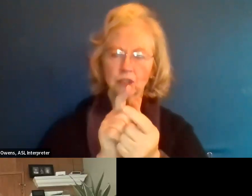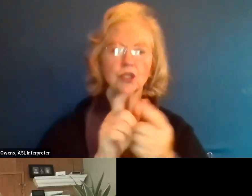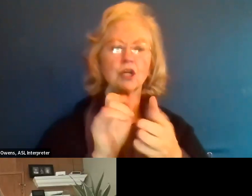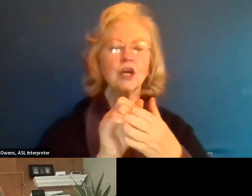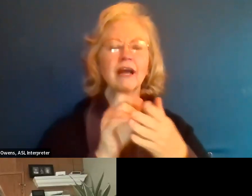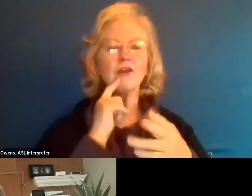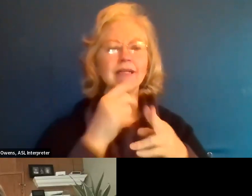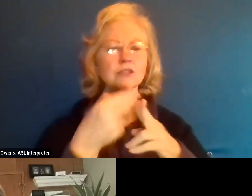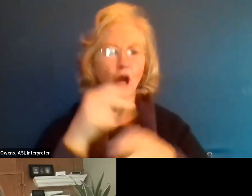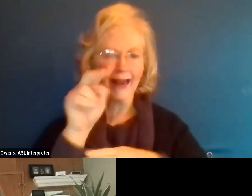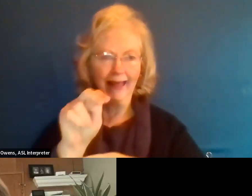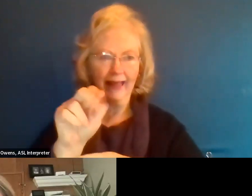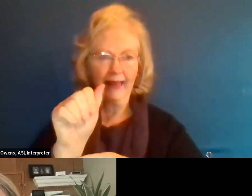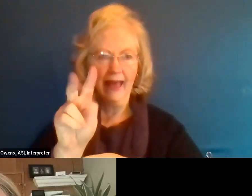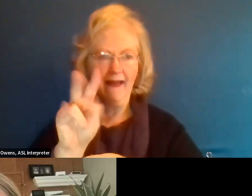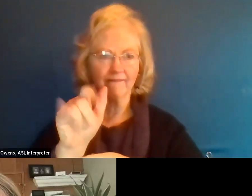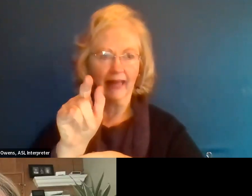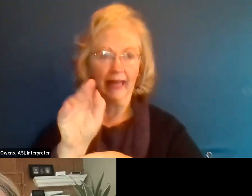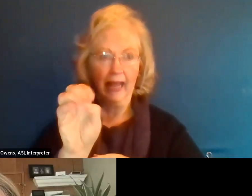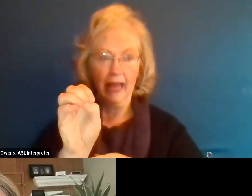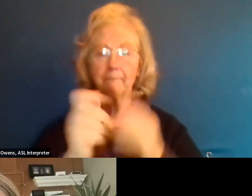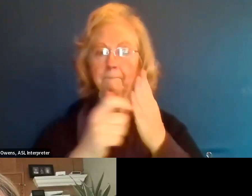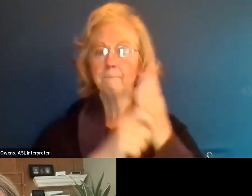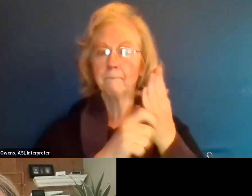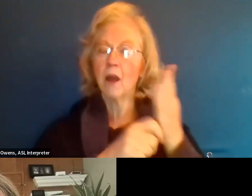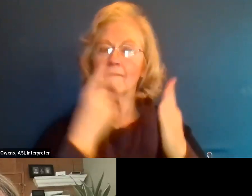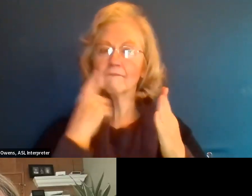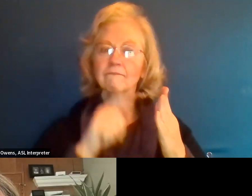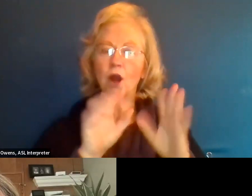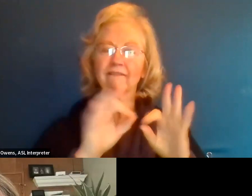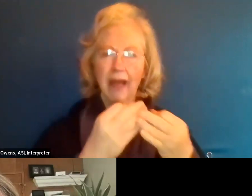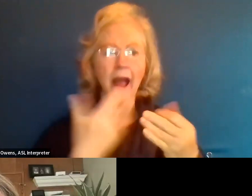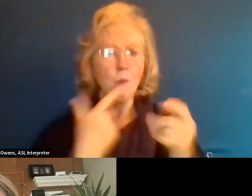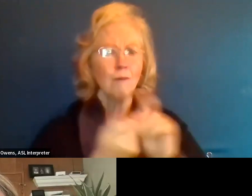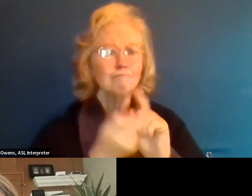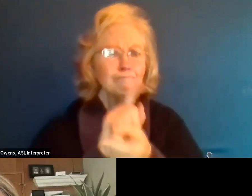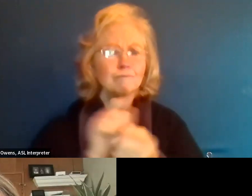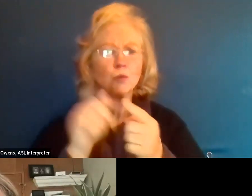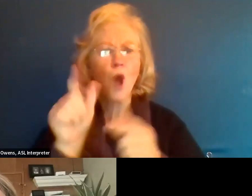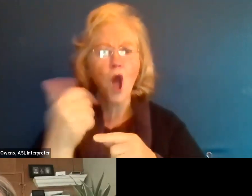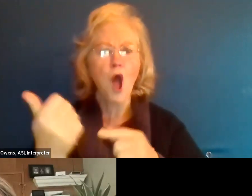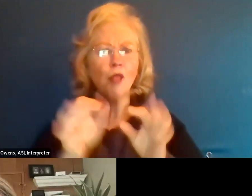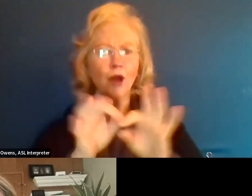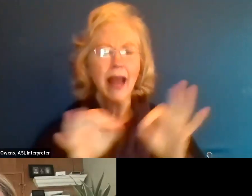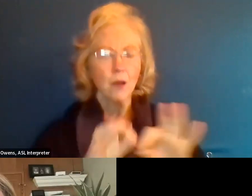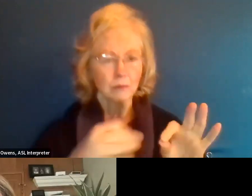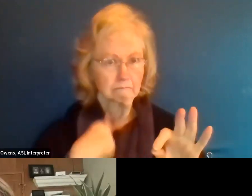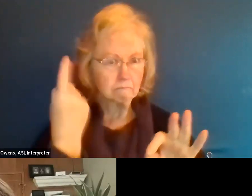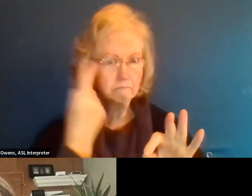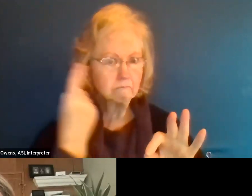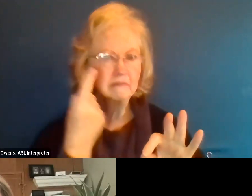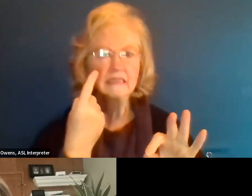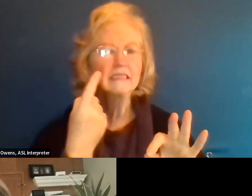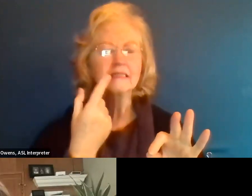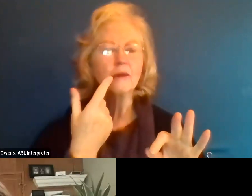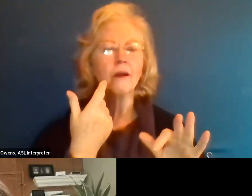Navigate manual for families, family clinicians, and I'd like to get it translated into some other languages. I'm wondering what is the